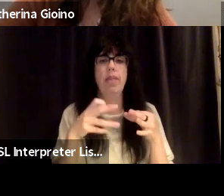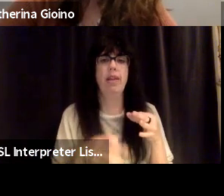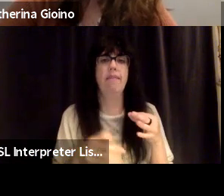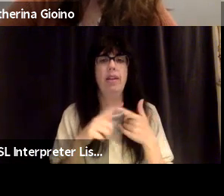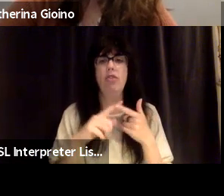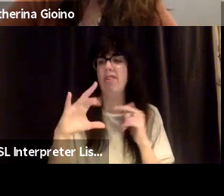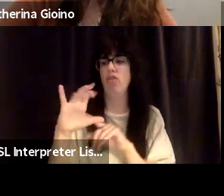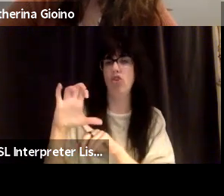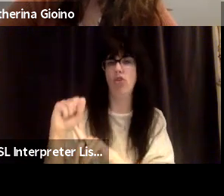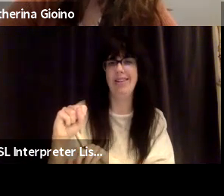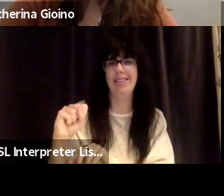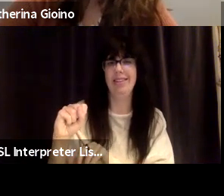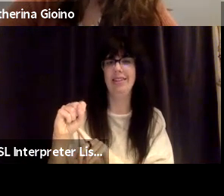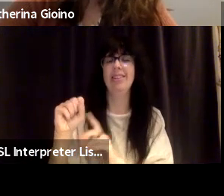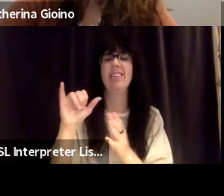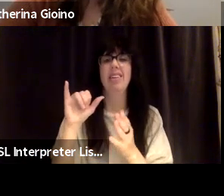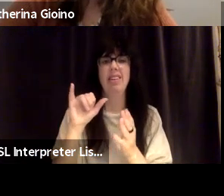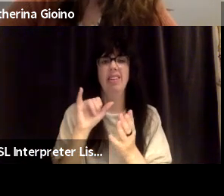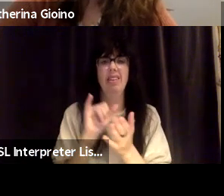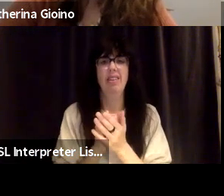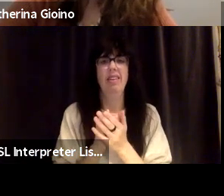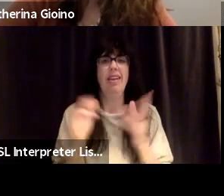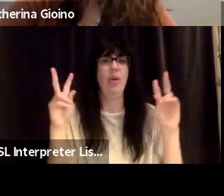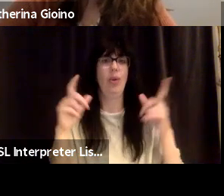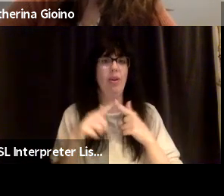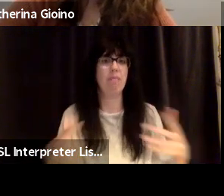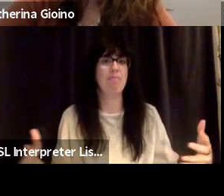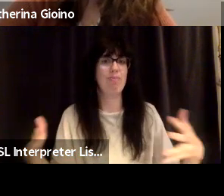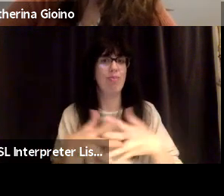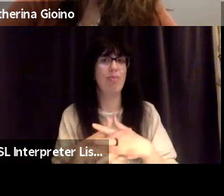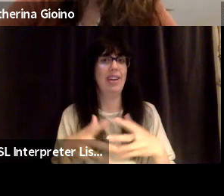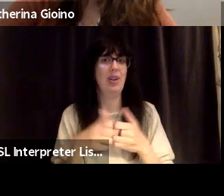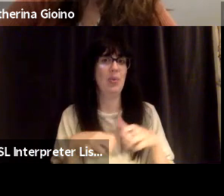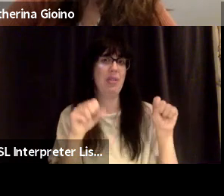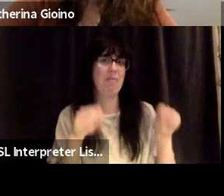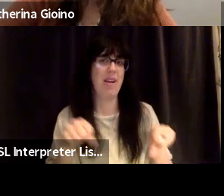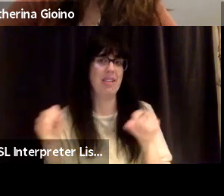point and how pregnant with possibility, that phrase that you